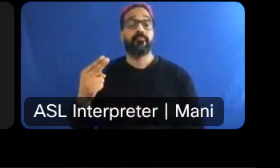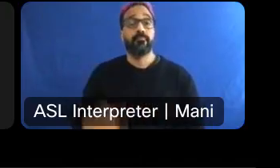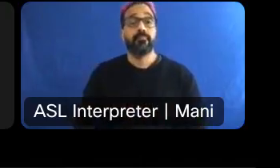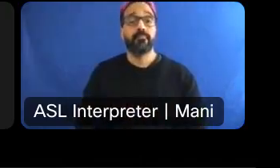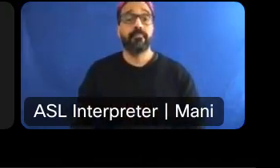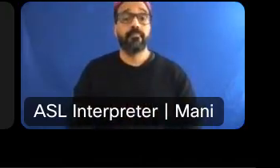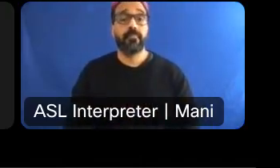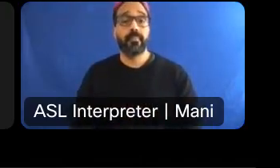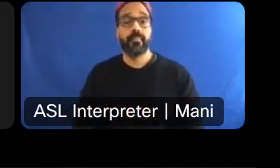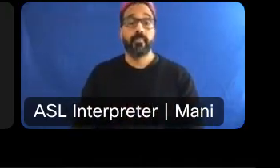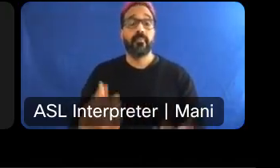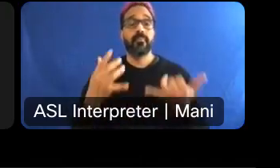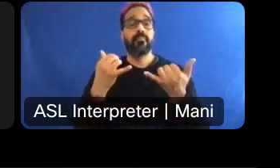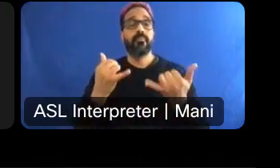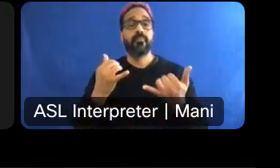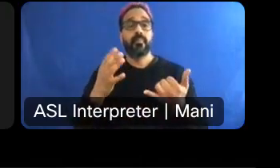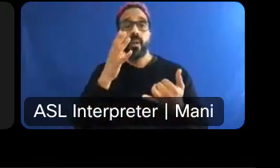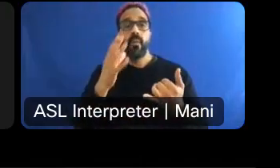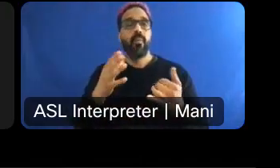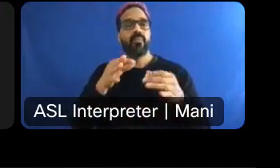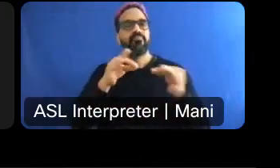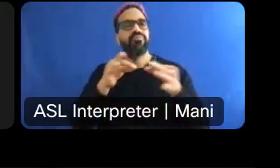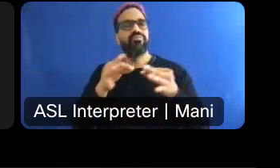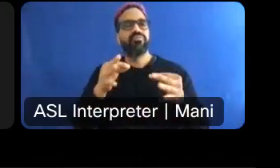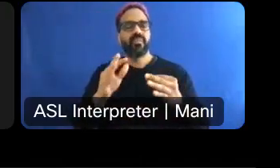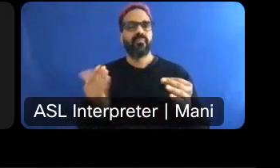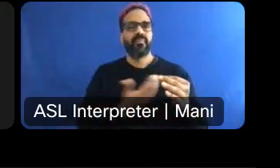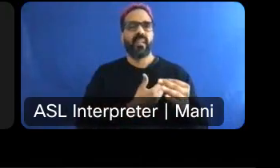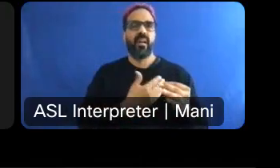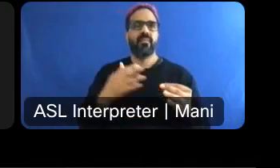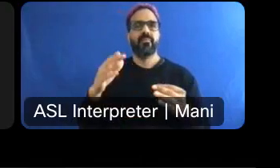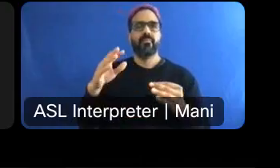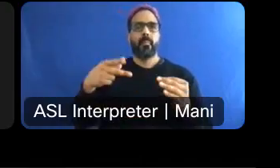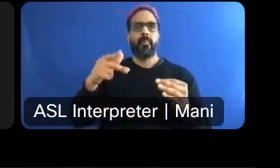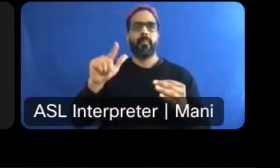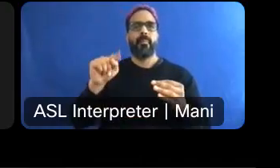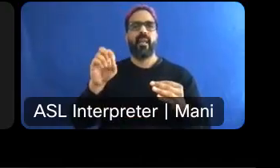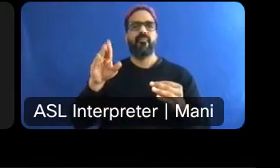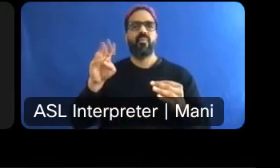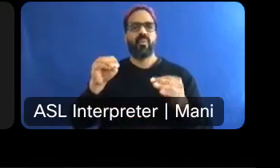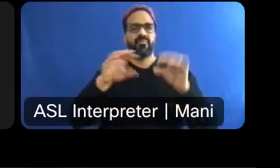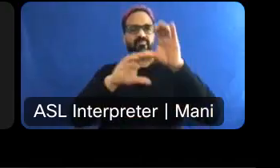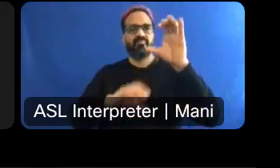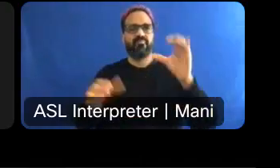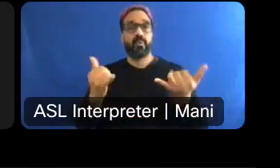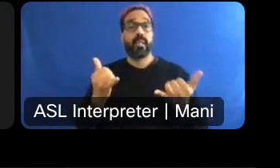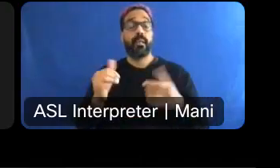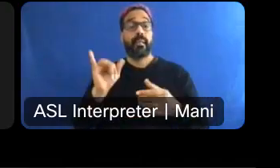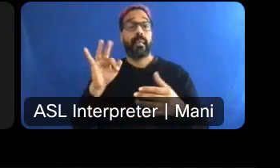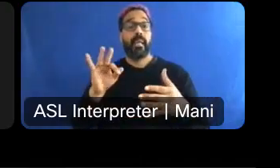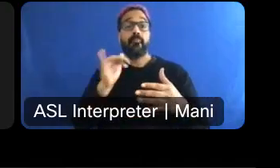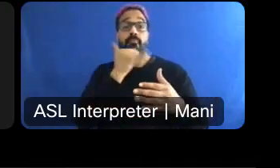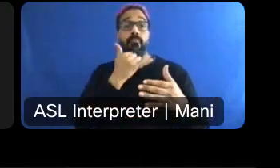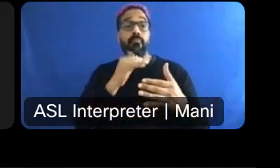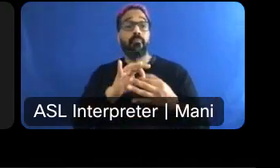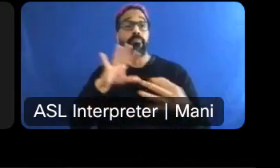Now for some troubleshooting tips about this platform. If you get disconnected from today's session at any point,